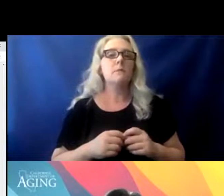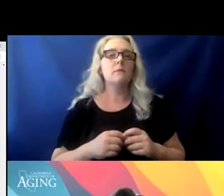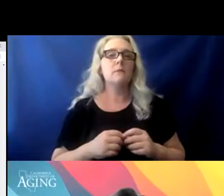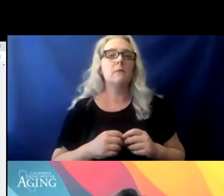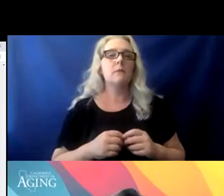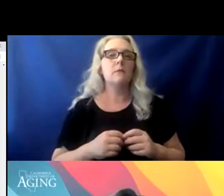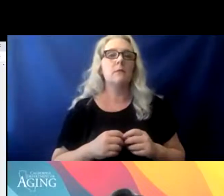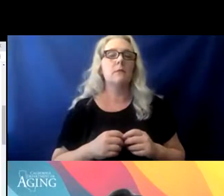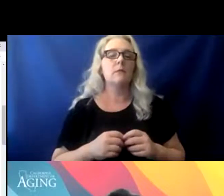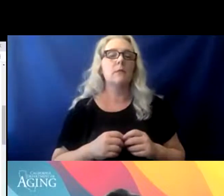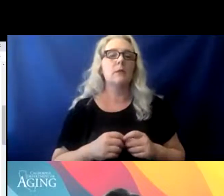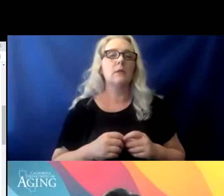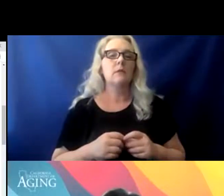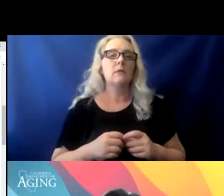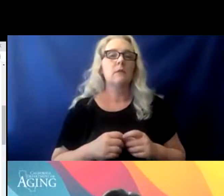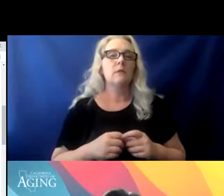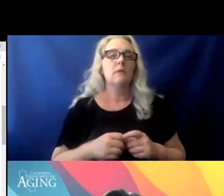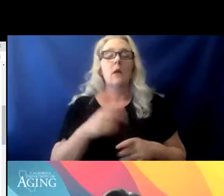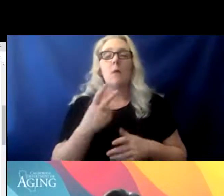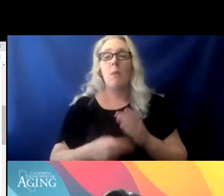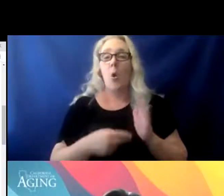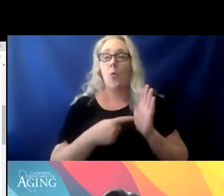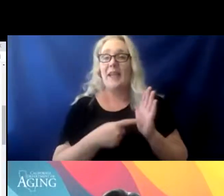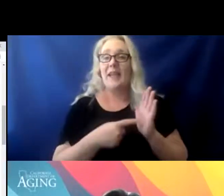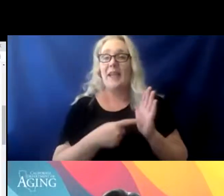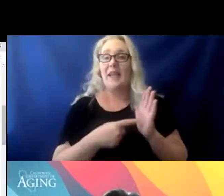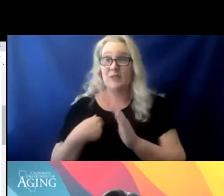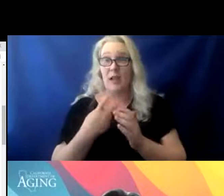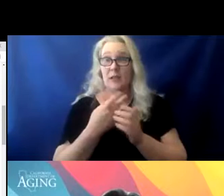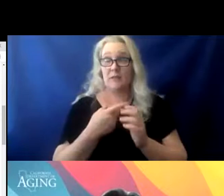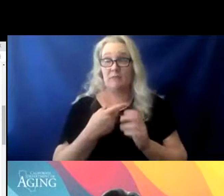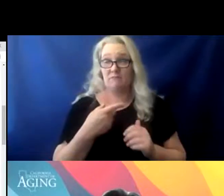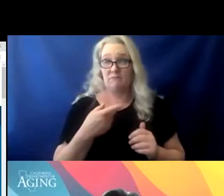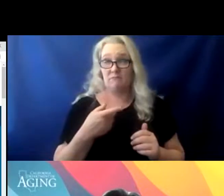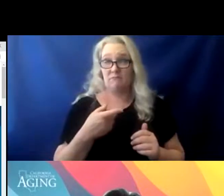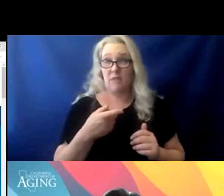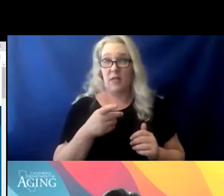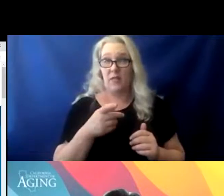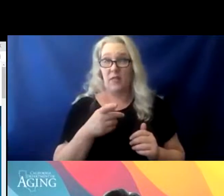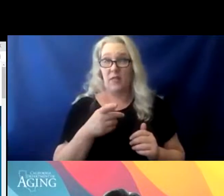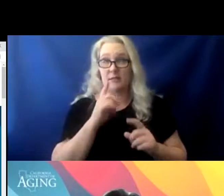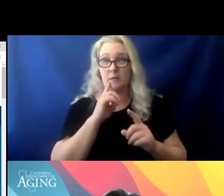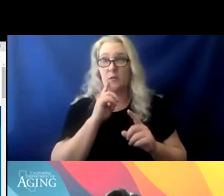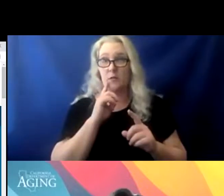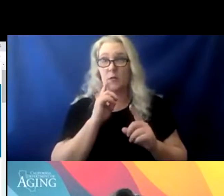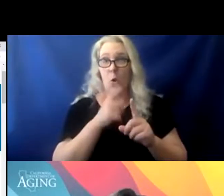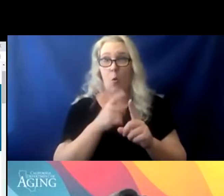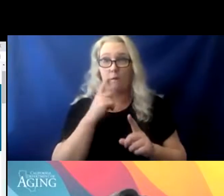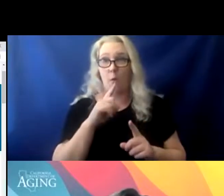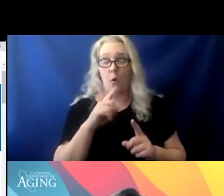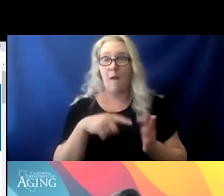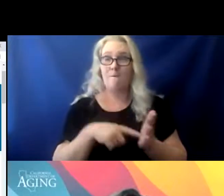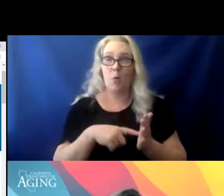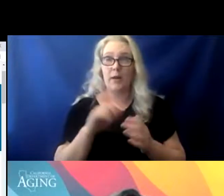is really, both of those indicators that I was just showing you are within the goal of affording aging. And I